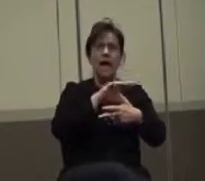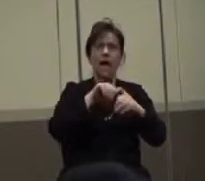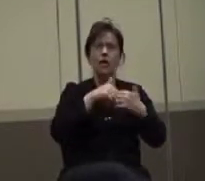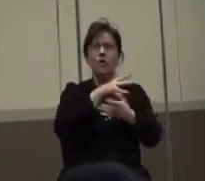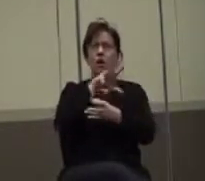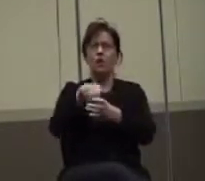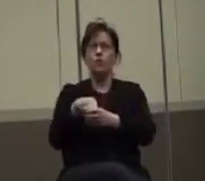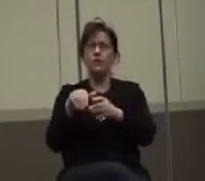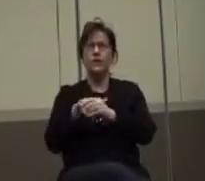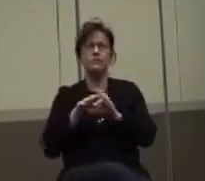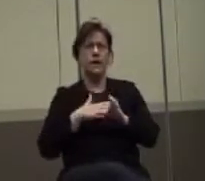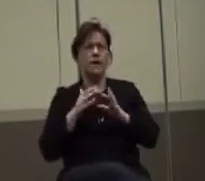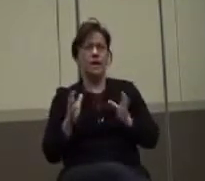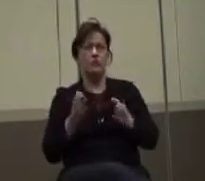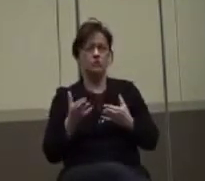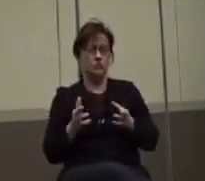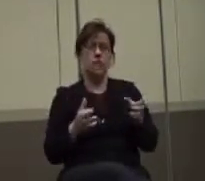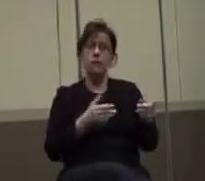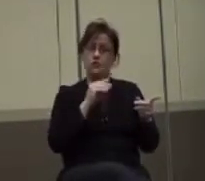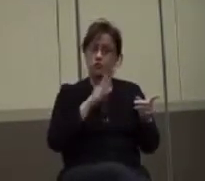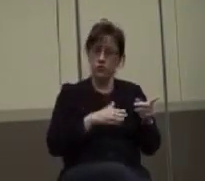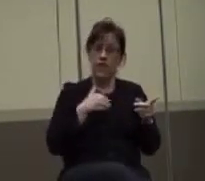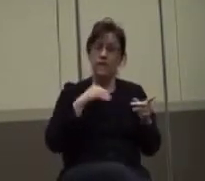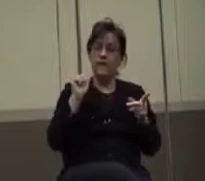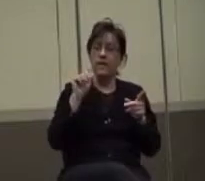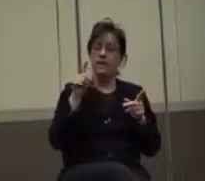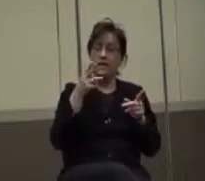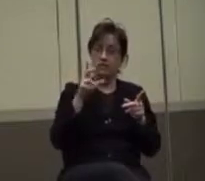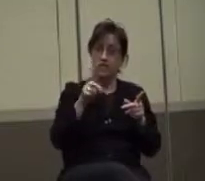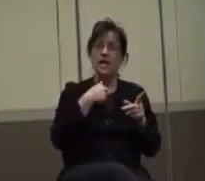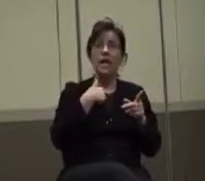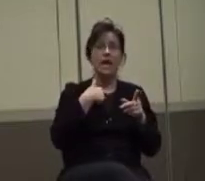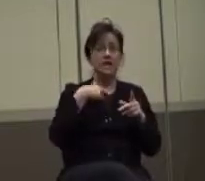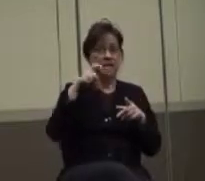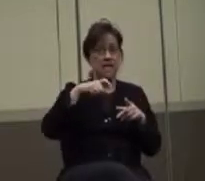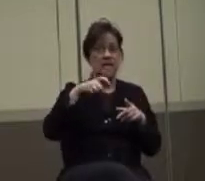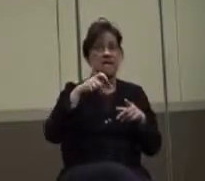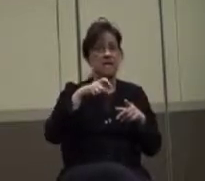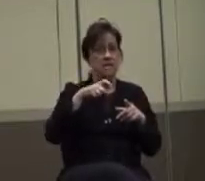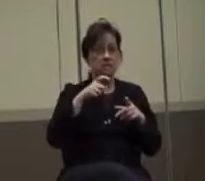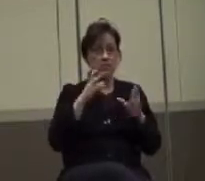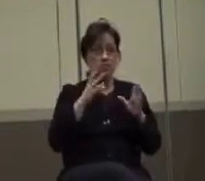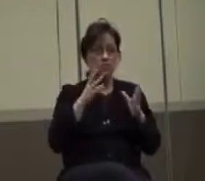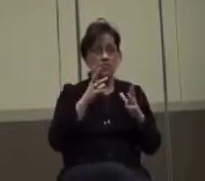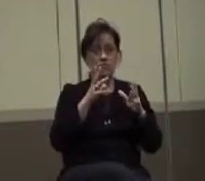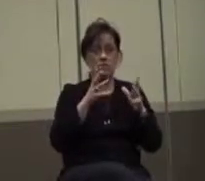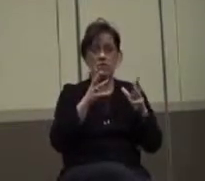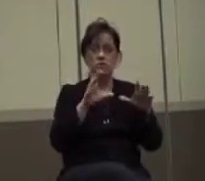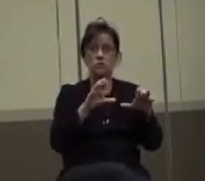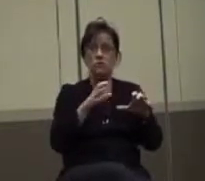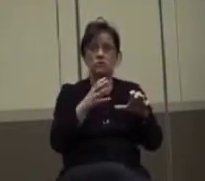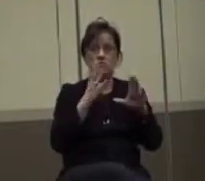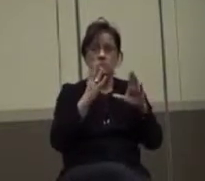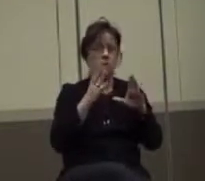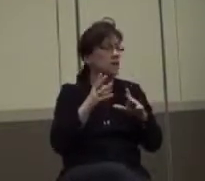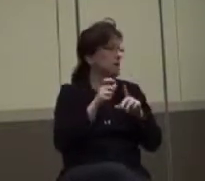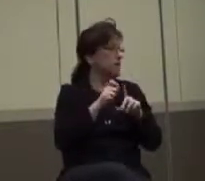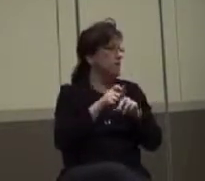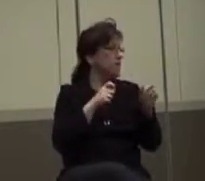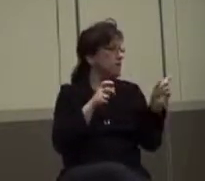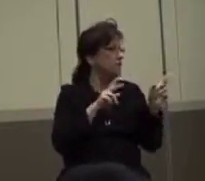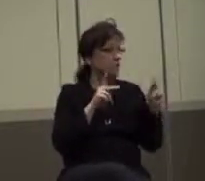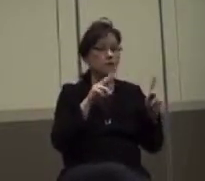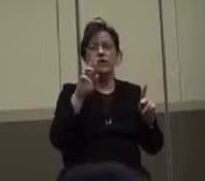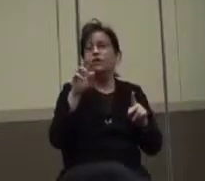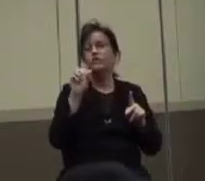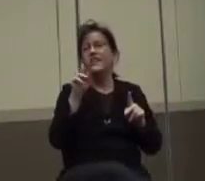student with ADHD who really has a movement need. Okay, and so we'll pick on some people over here. Renee here needs